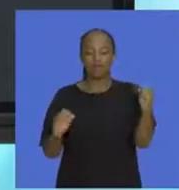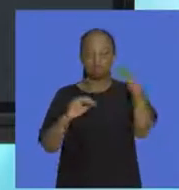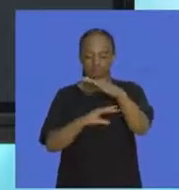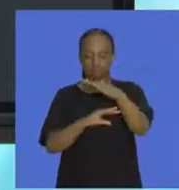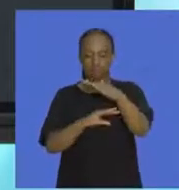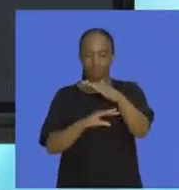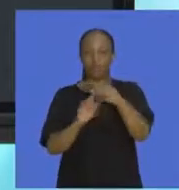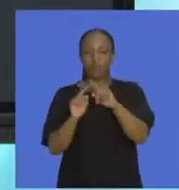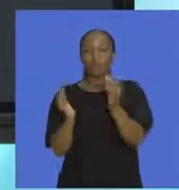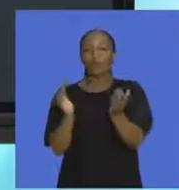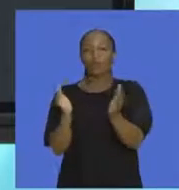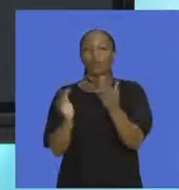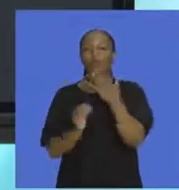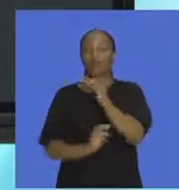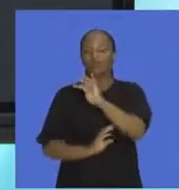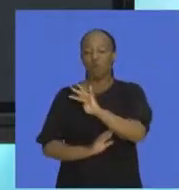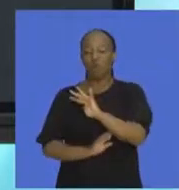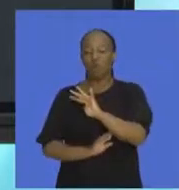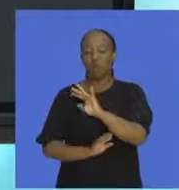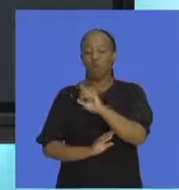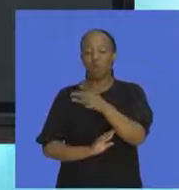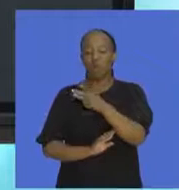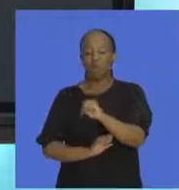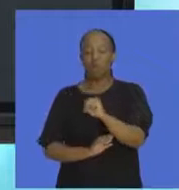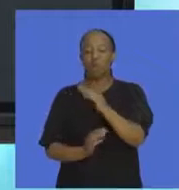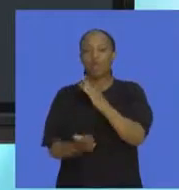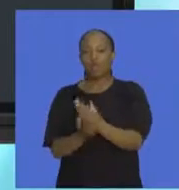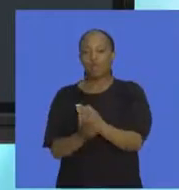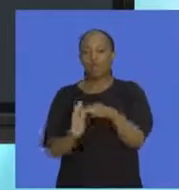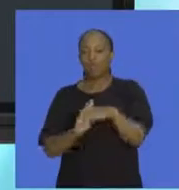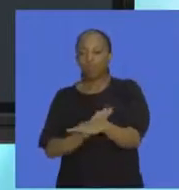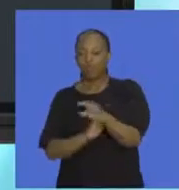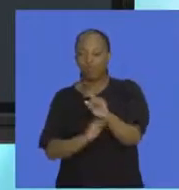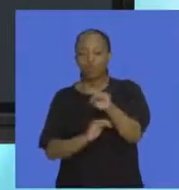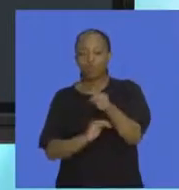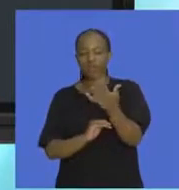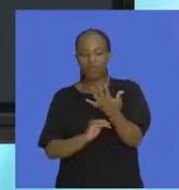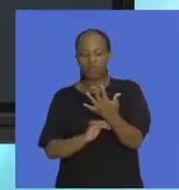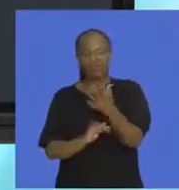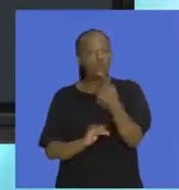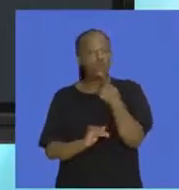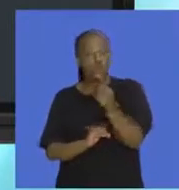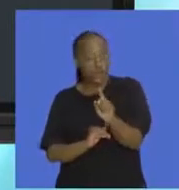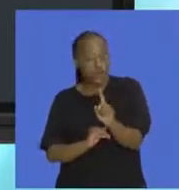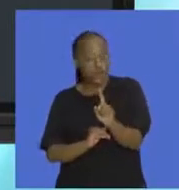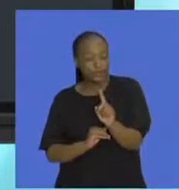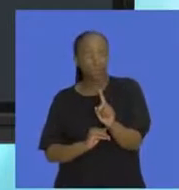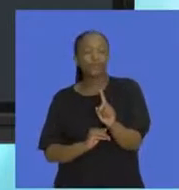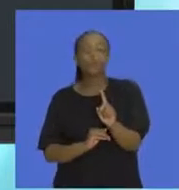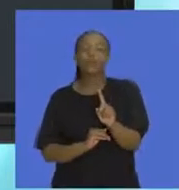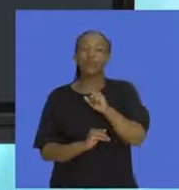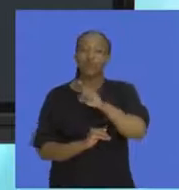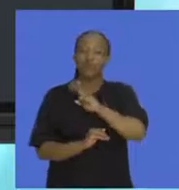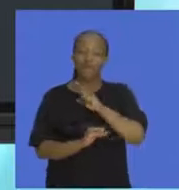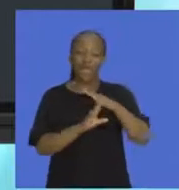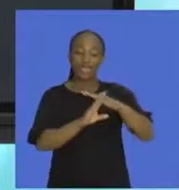current passing through it compared to the 4 ohm, okay, which had half that current, which is 1.5. So in short, what are we saying?